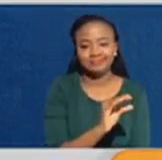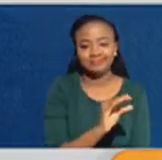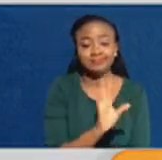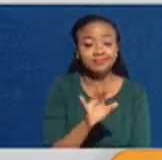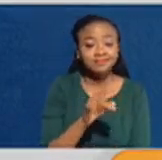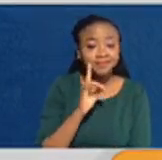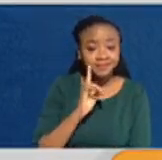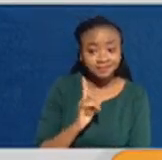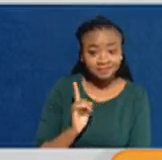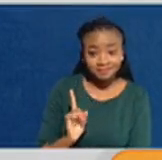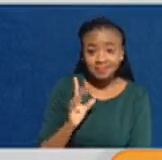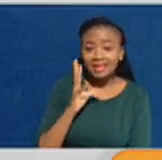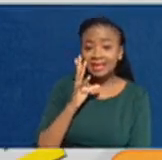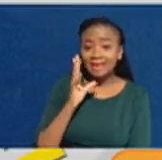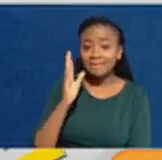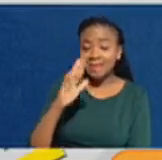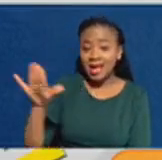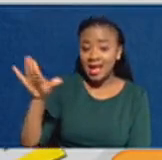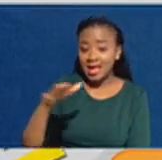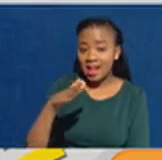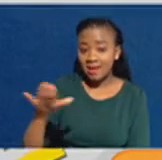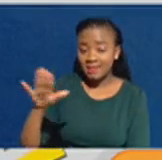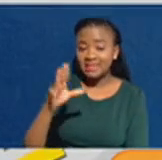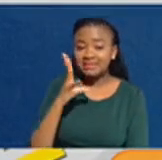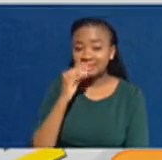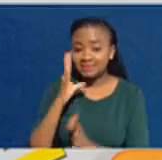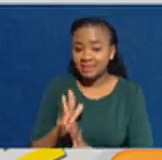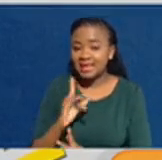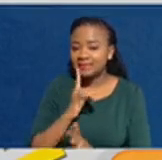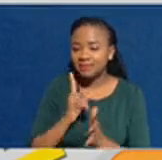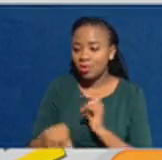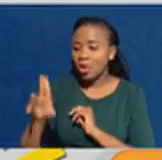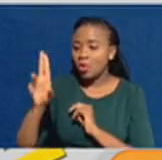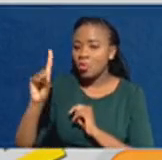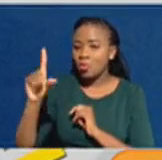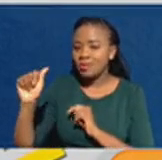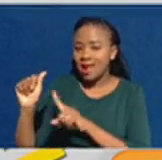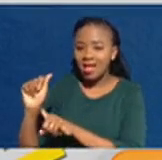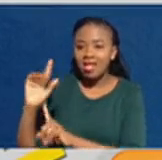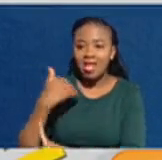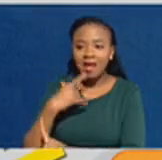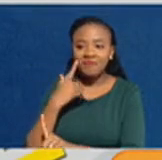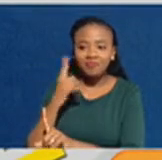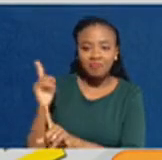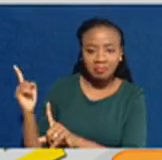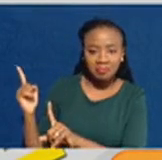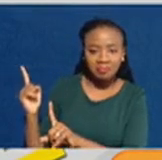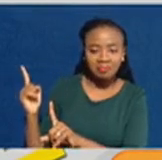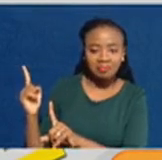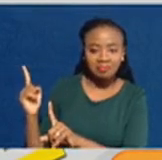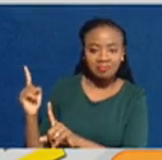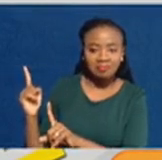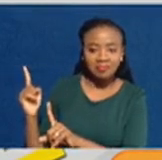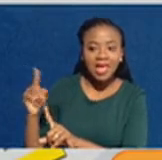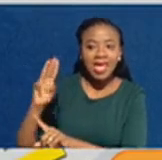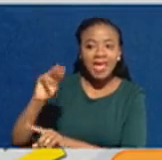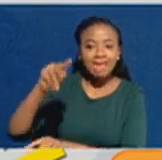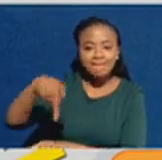Speaker of the National Assembly, Moses Wetangula, UDA has 145 MPs, ODM